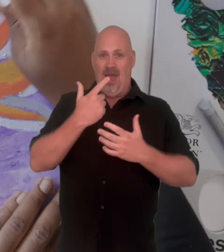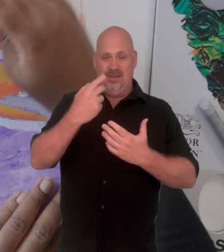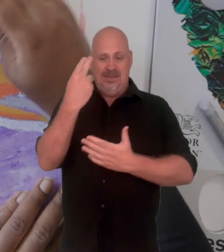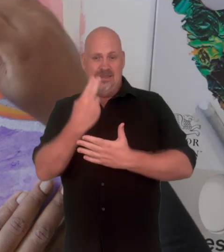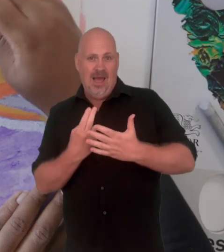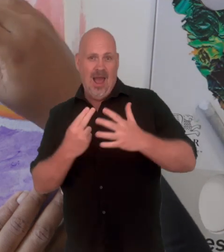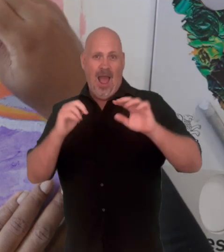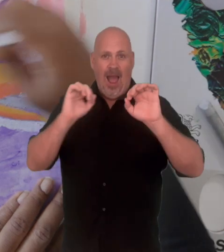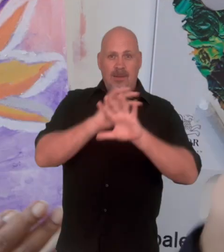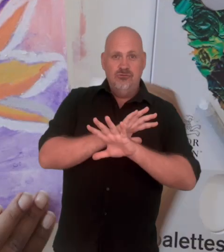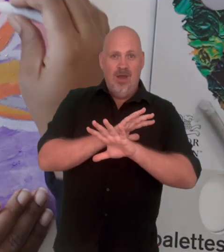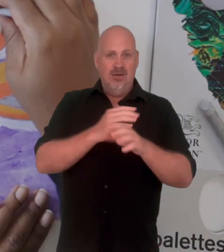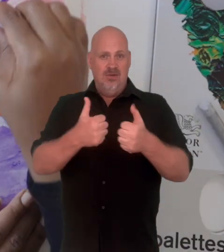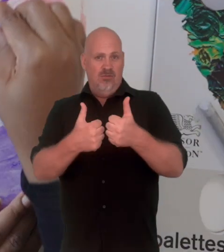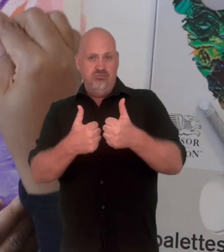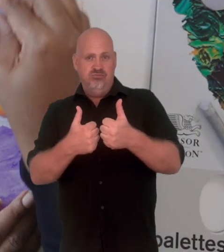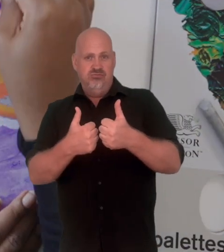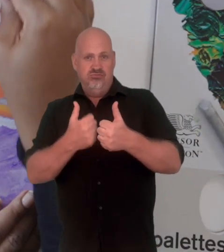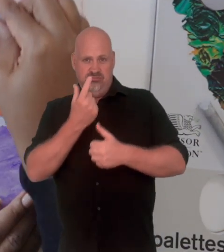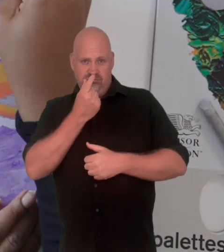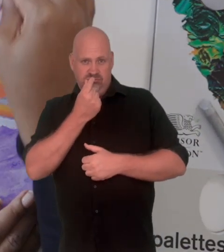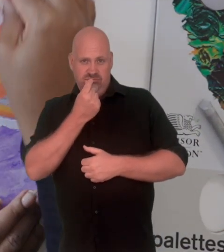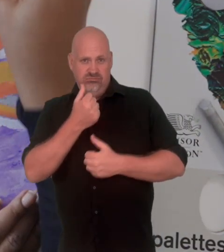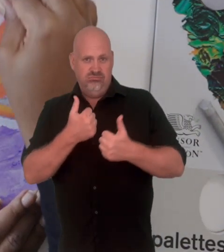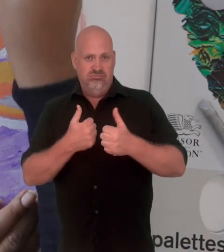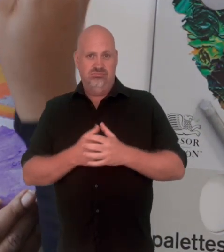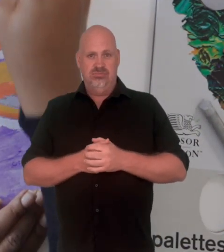that. If you want to leave it as it is,